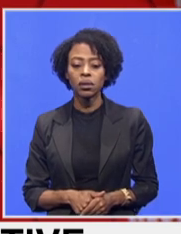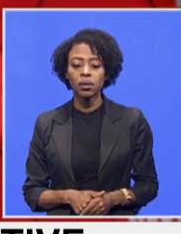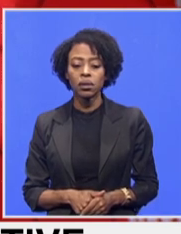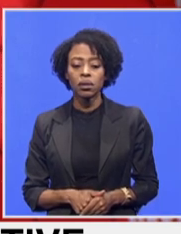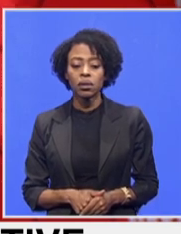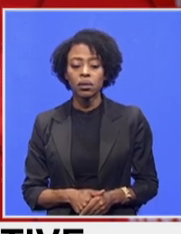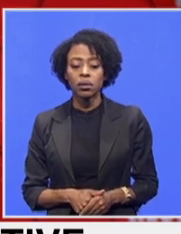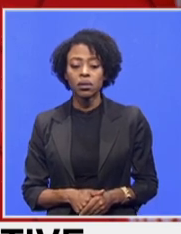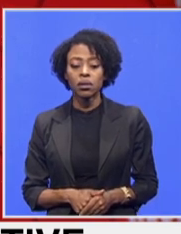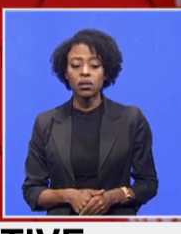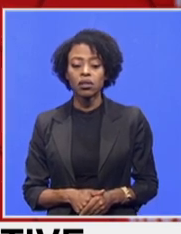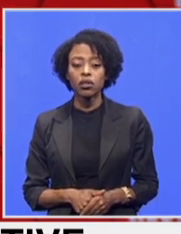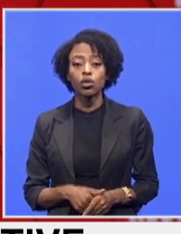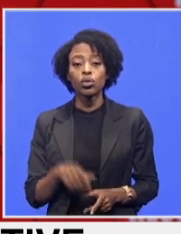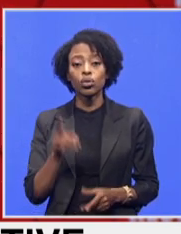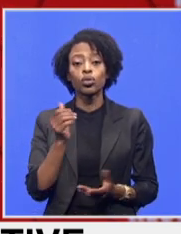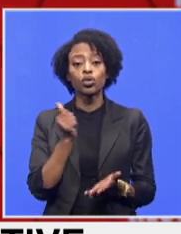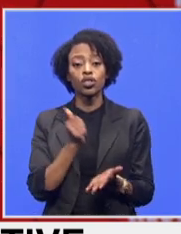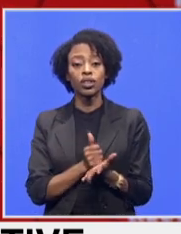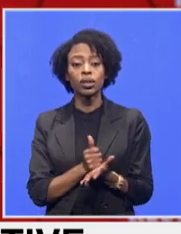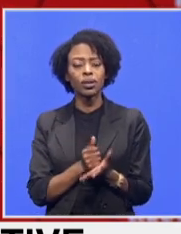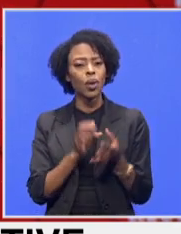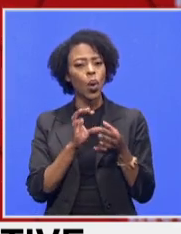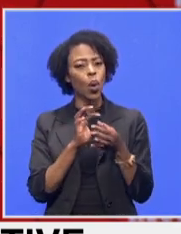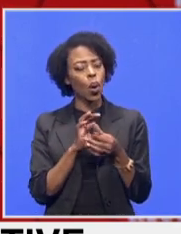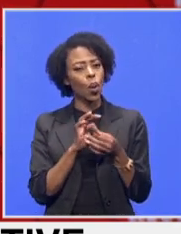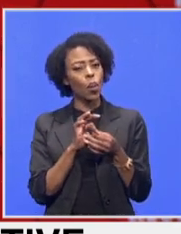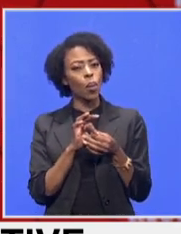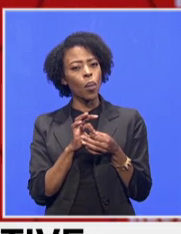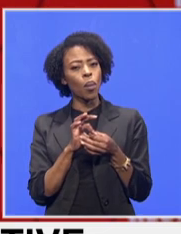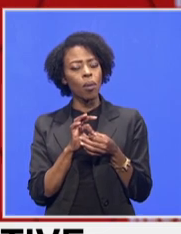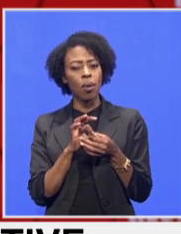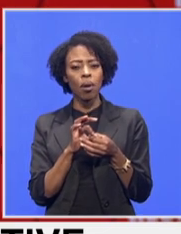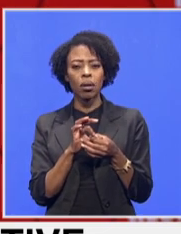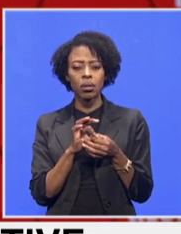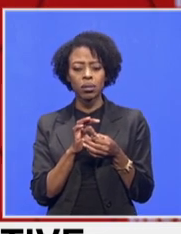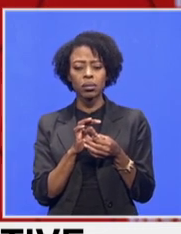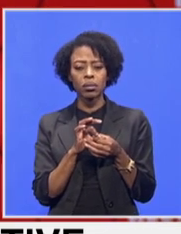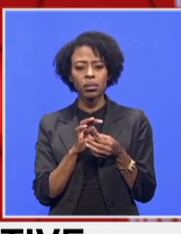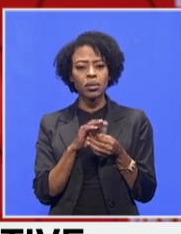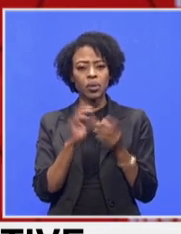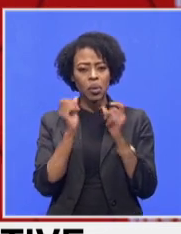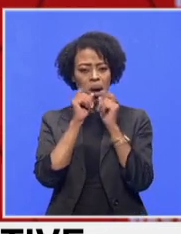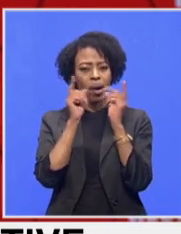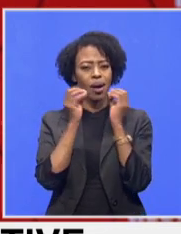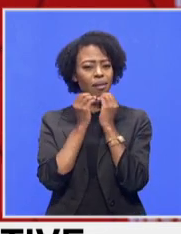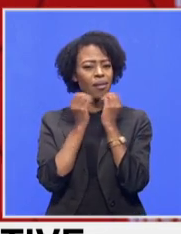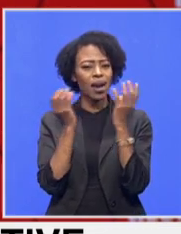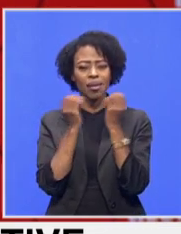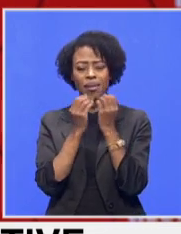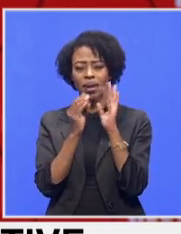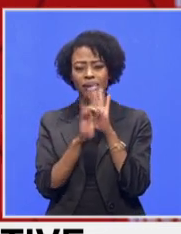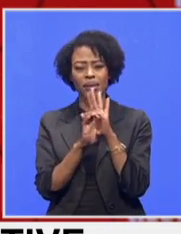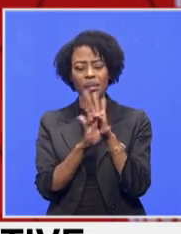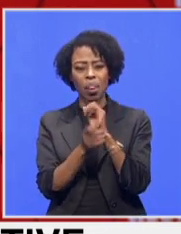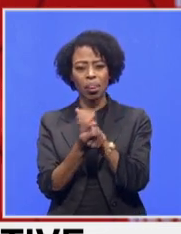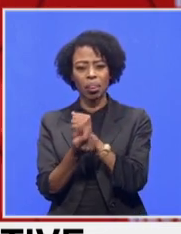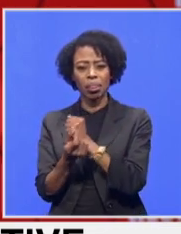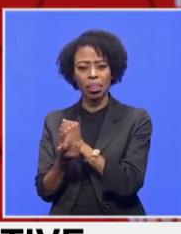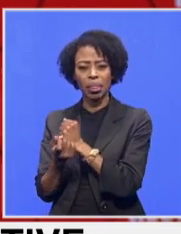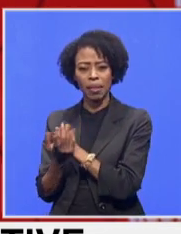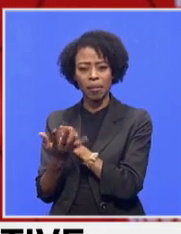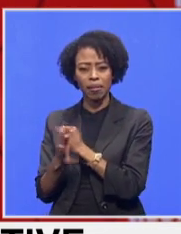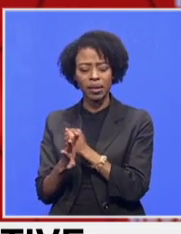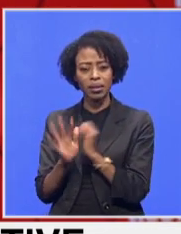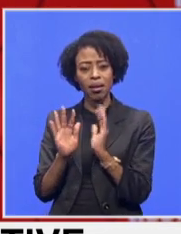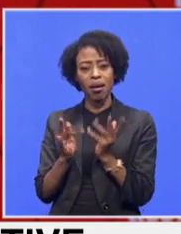You sitting where you are at home know of many examples of how this